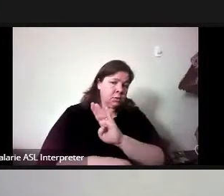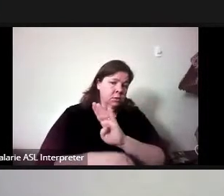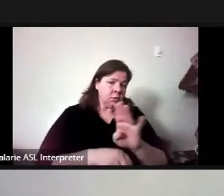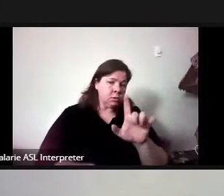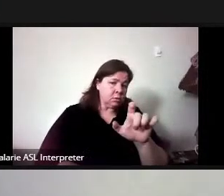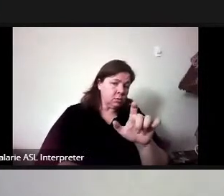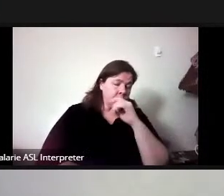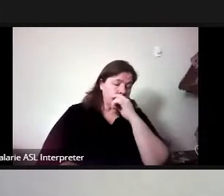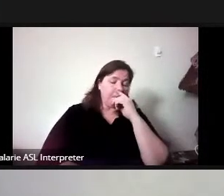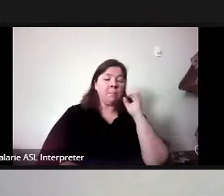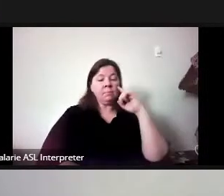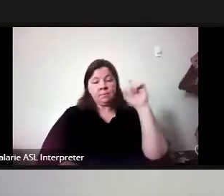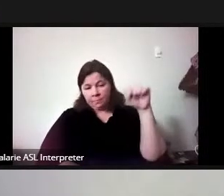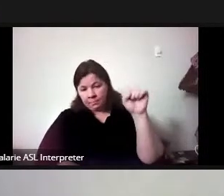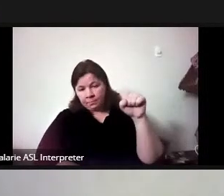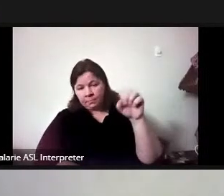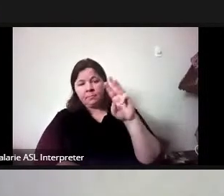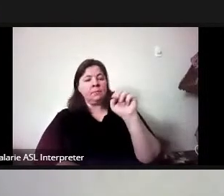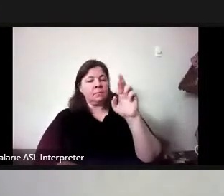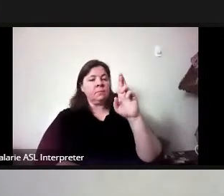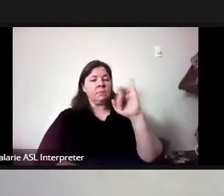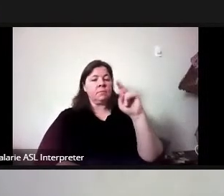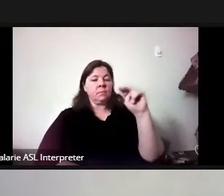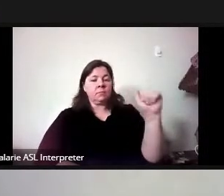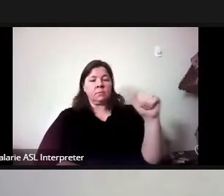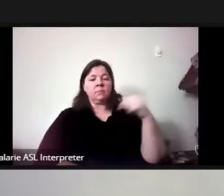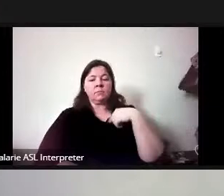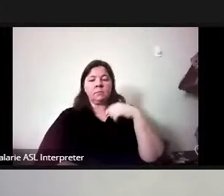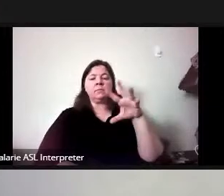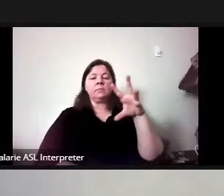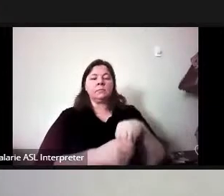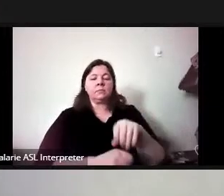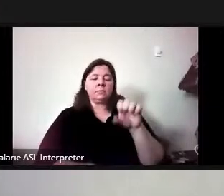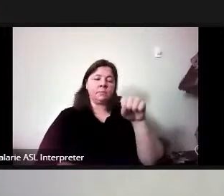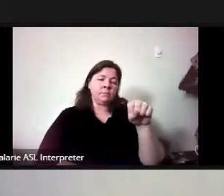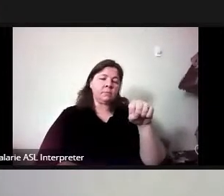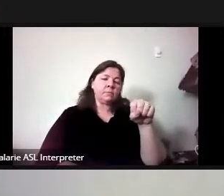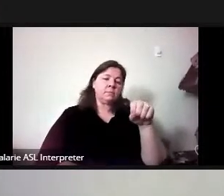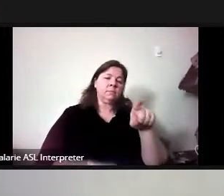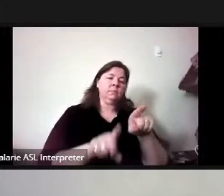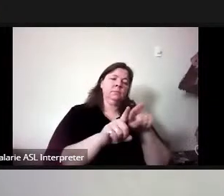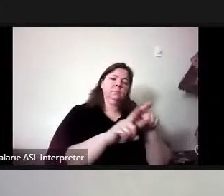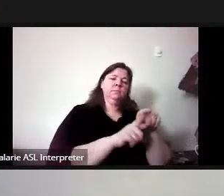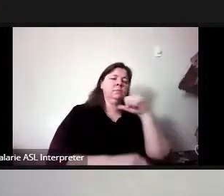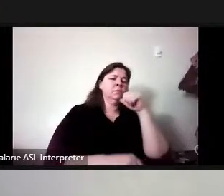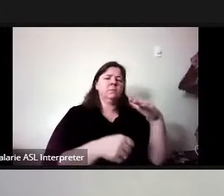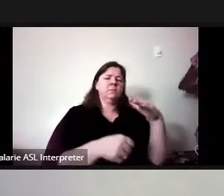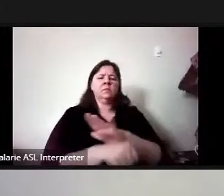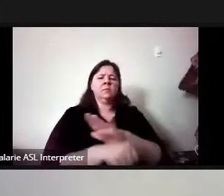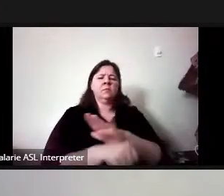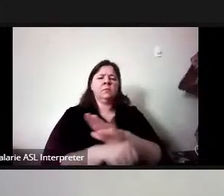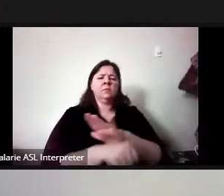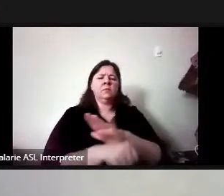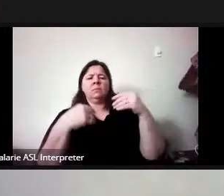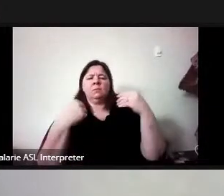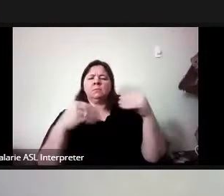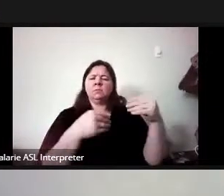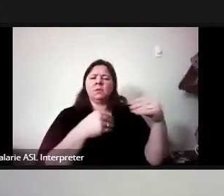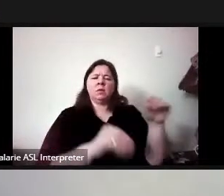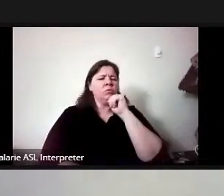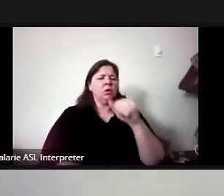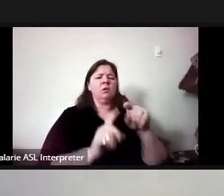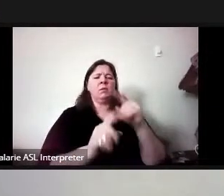Yes, Marina. Yeah. Okay. All right. Yeah, I was like not a full-time marketer, you can say, part-time, you